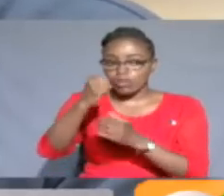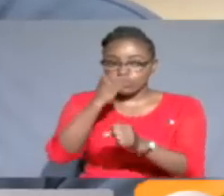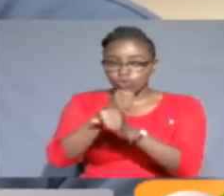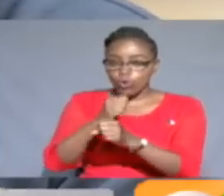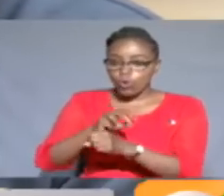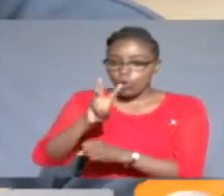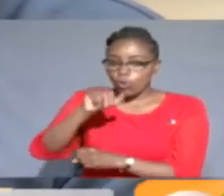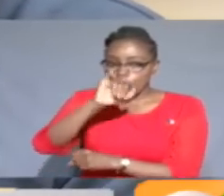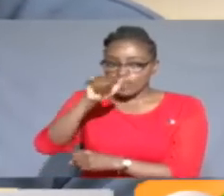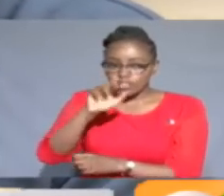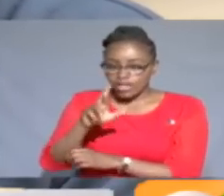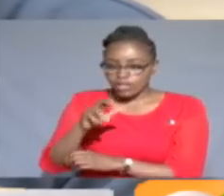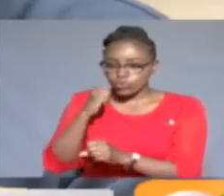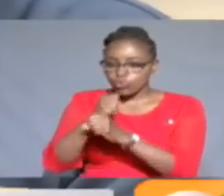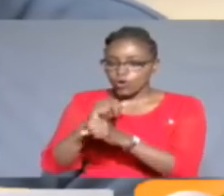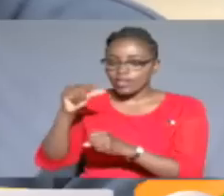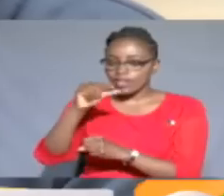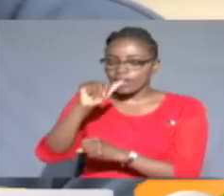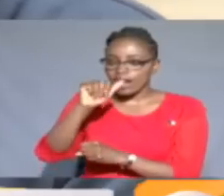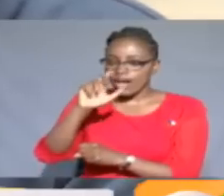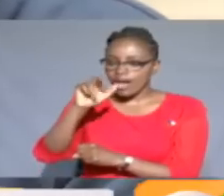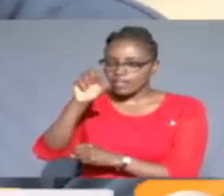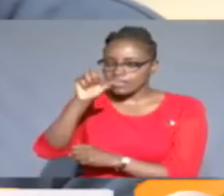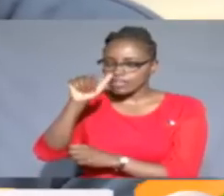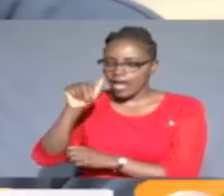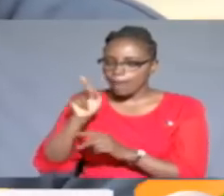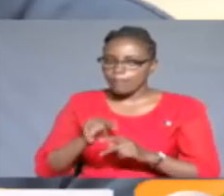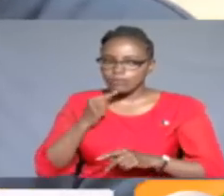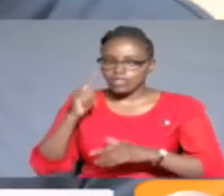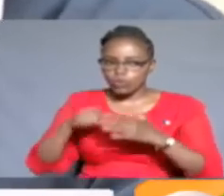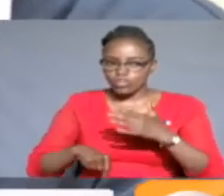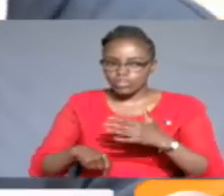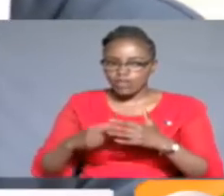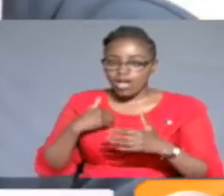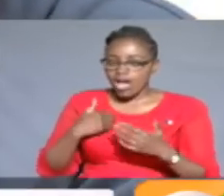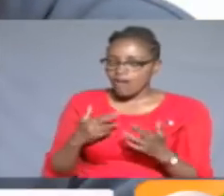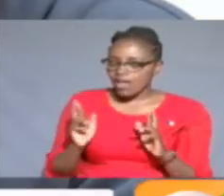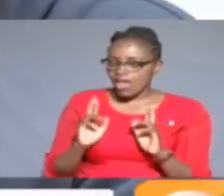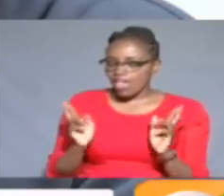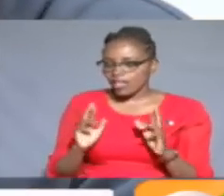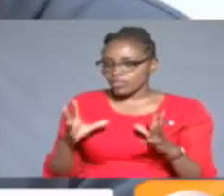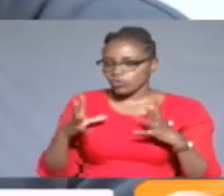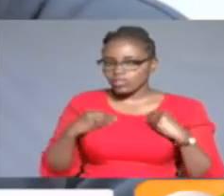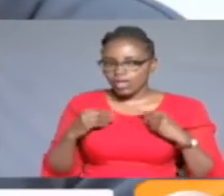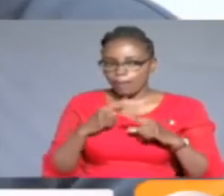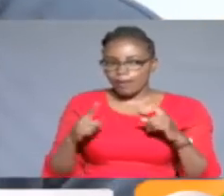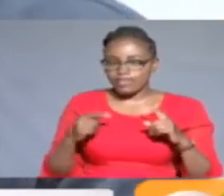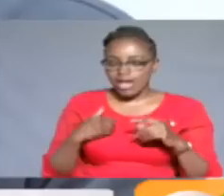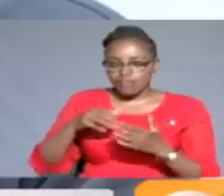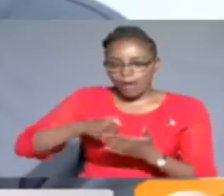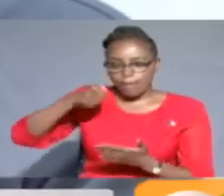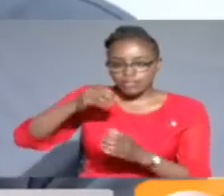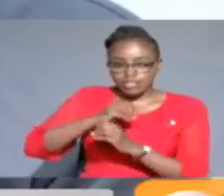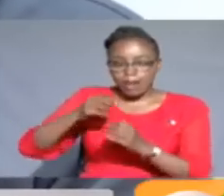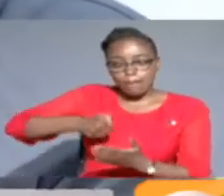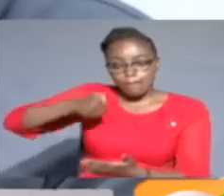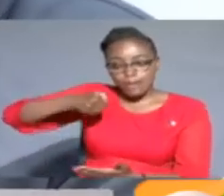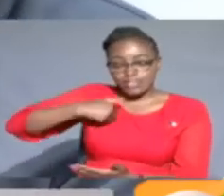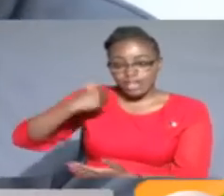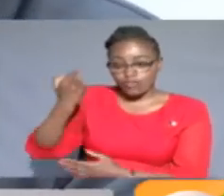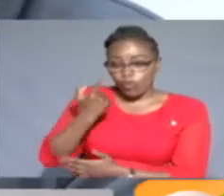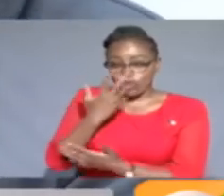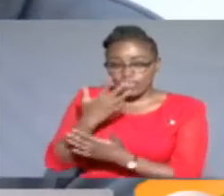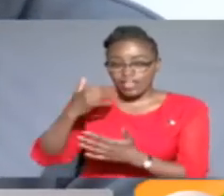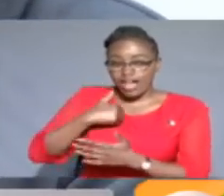Wajir, to work in Garissa, because people keep saying that we have the will to absorb them, but we don't have the budget. Okay. We have the budget. The only thing